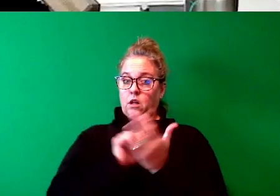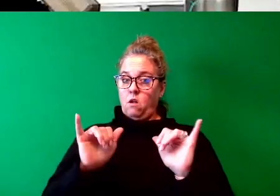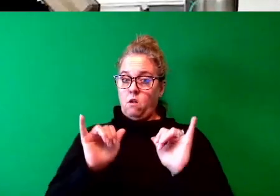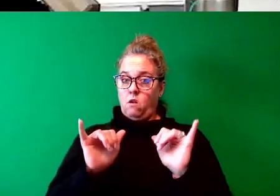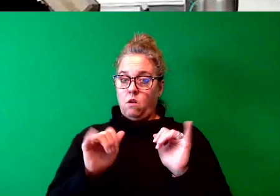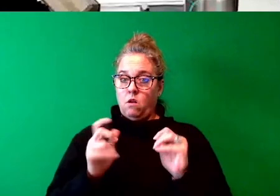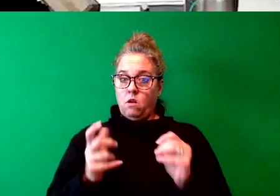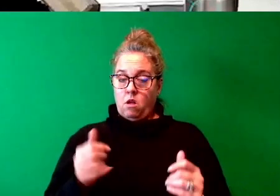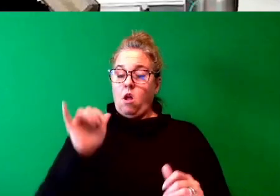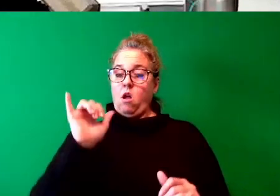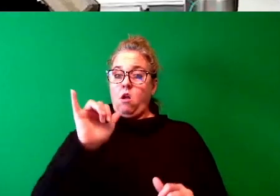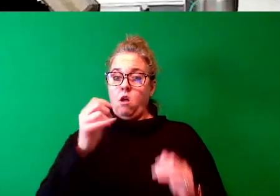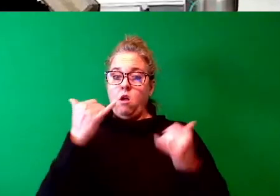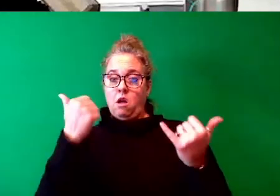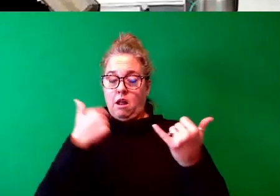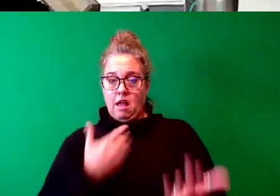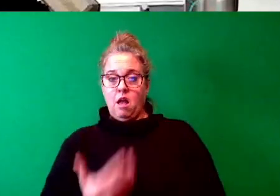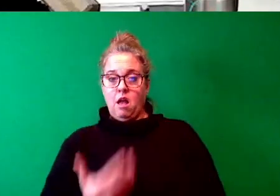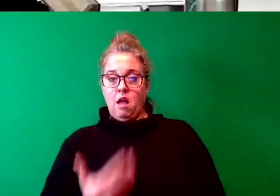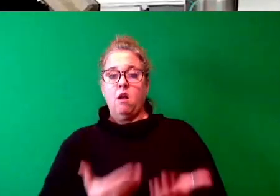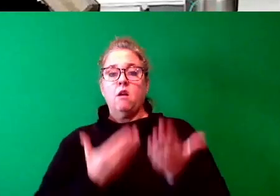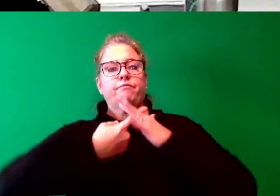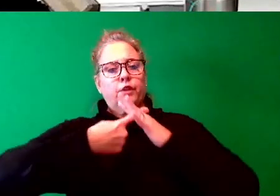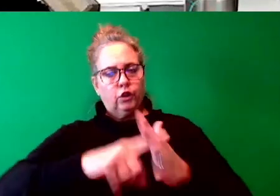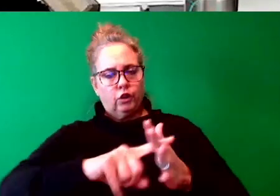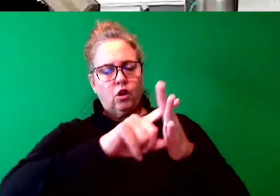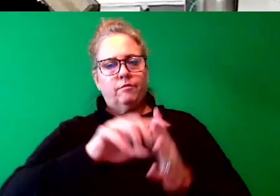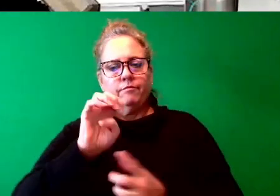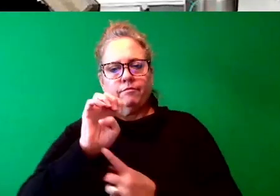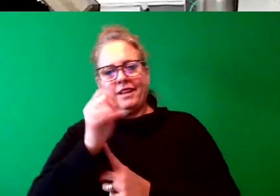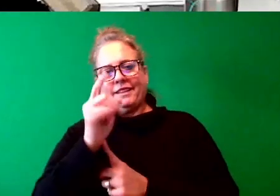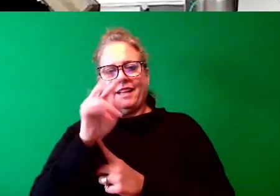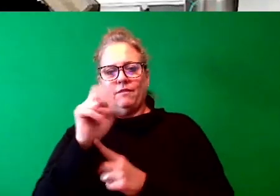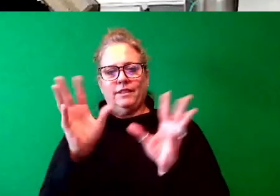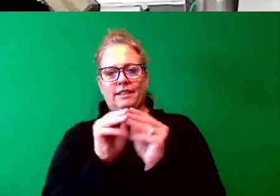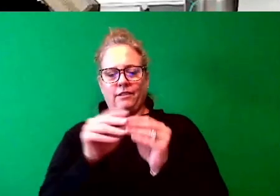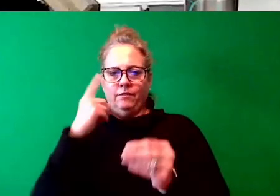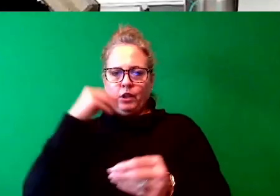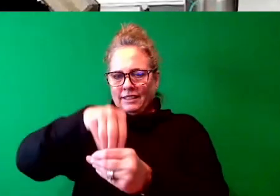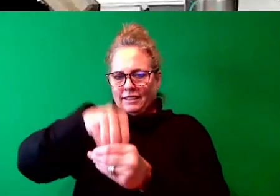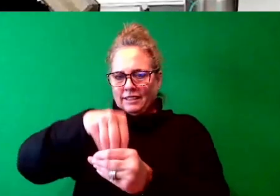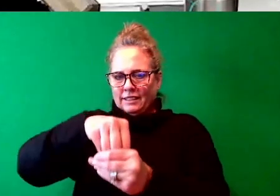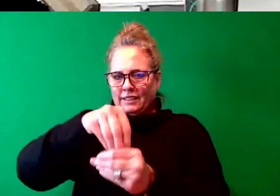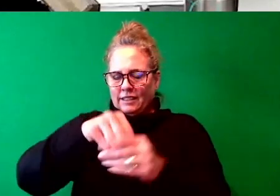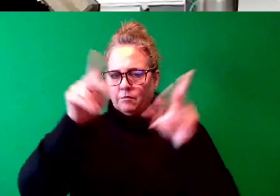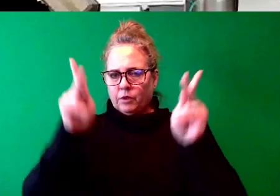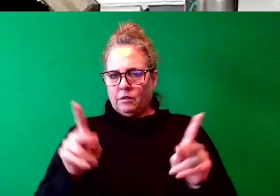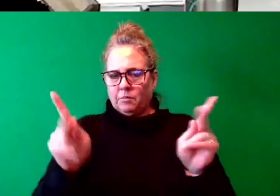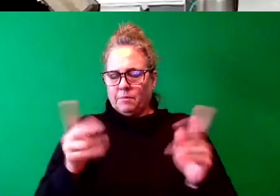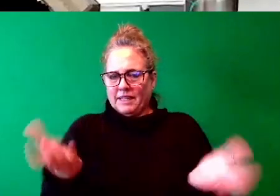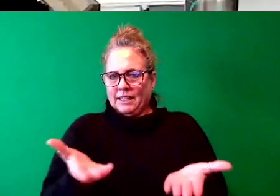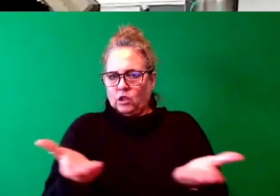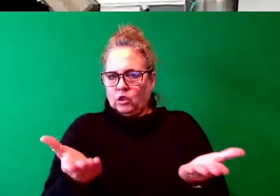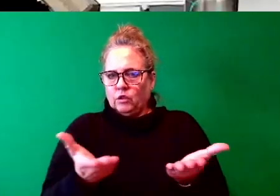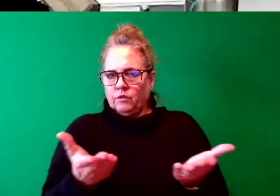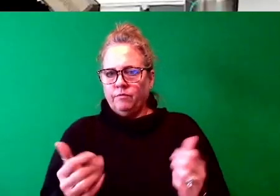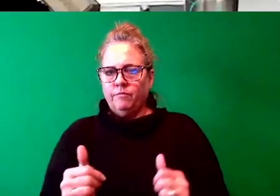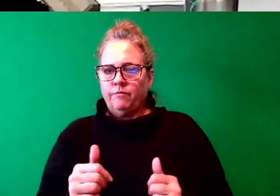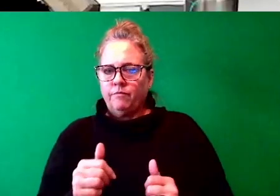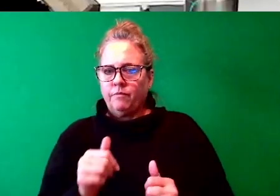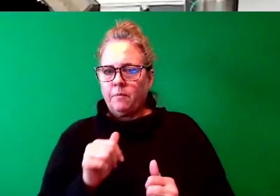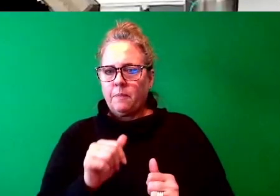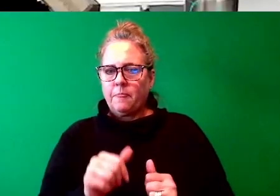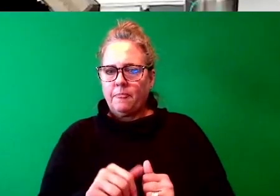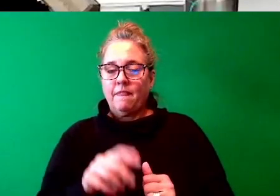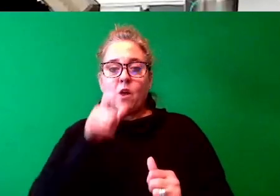executive session. In-person attendees who will not be included in the session should leave the room. So